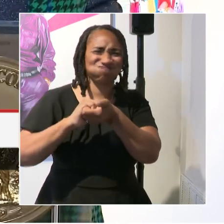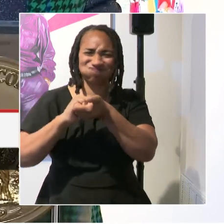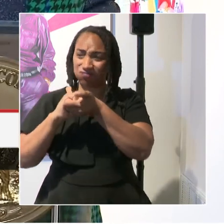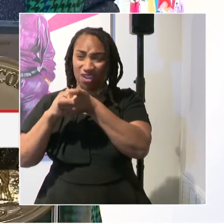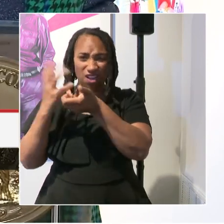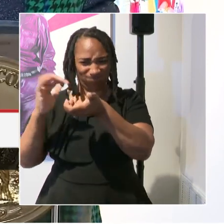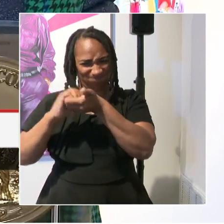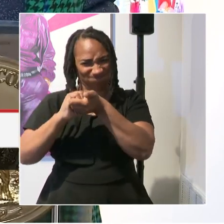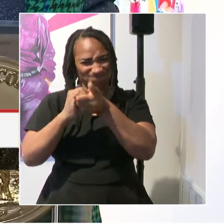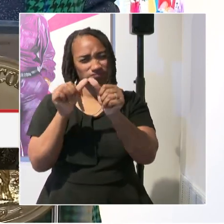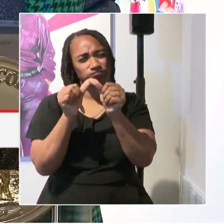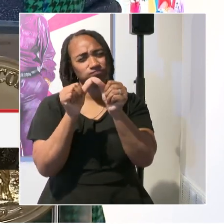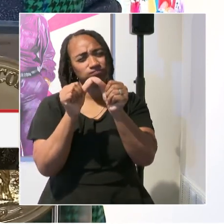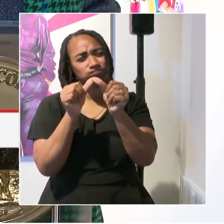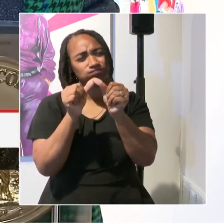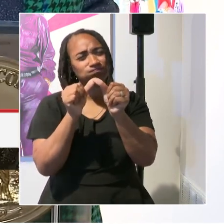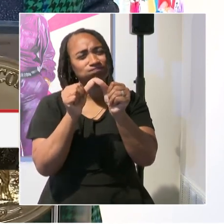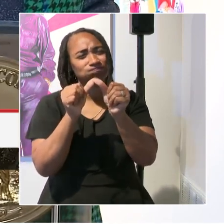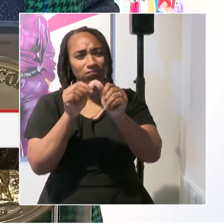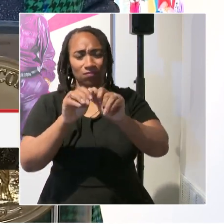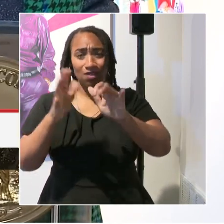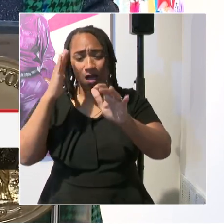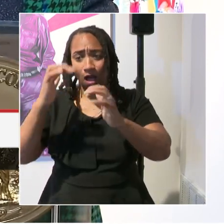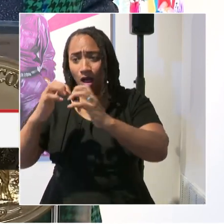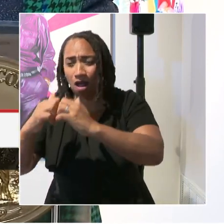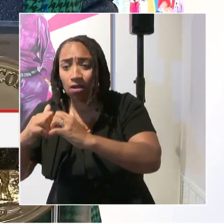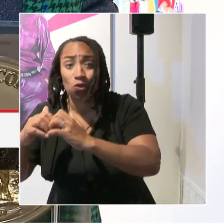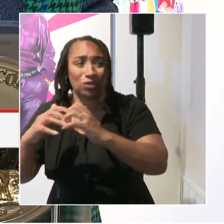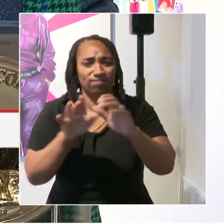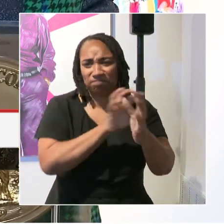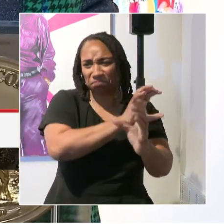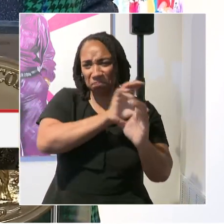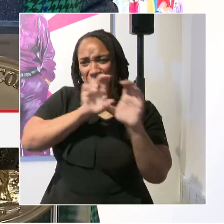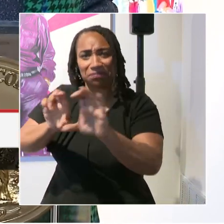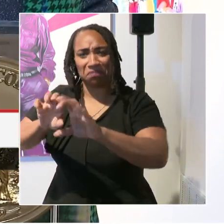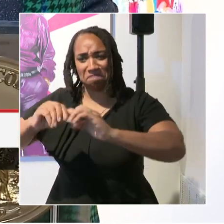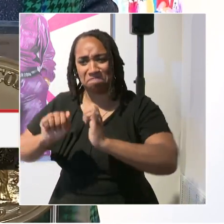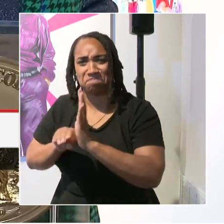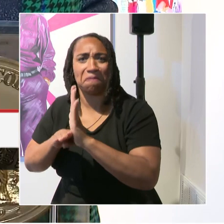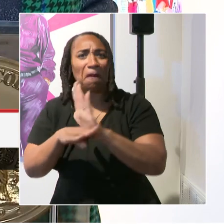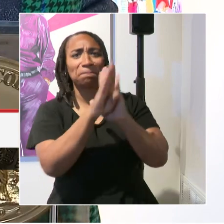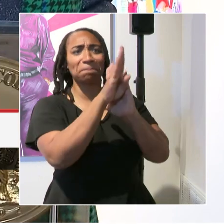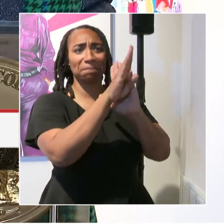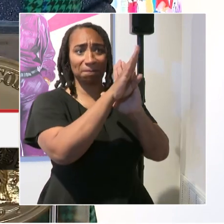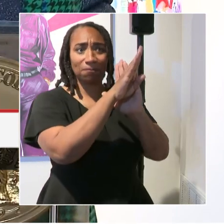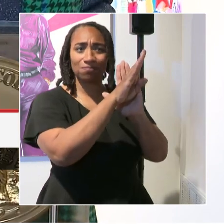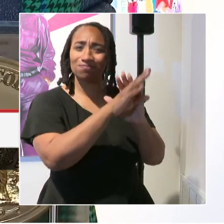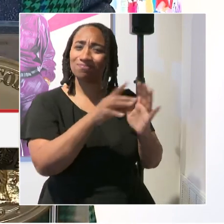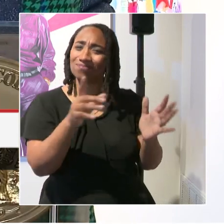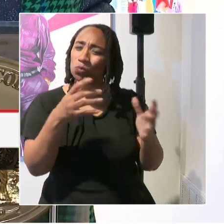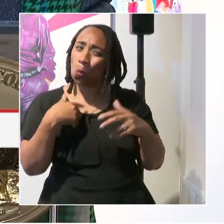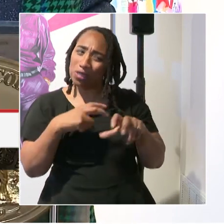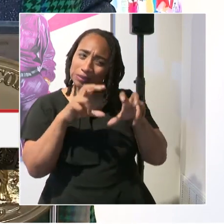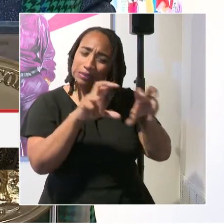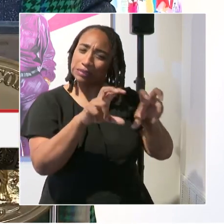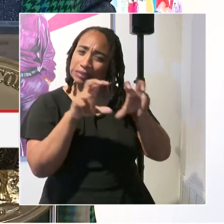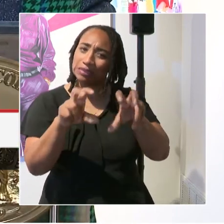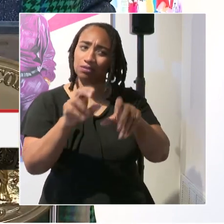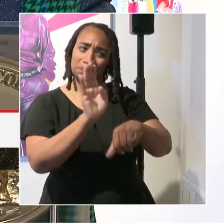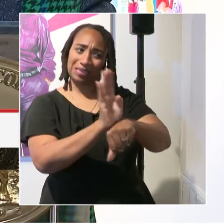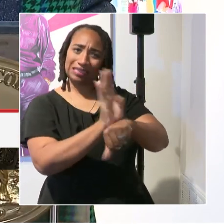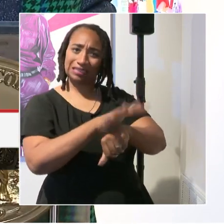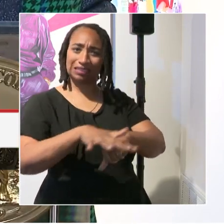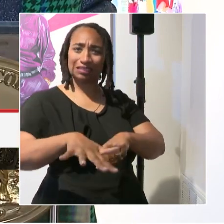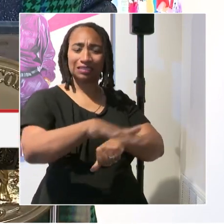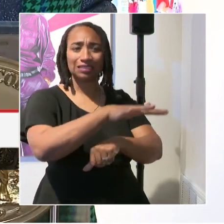to the next. So we learned a lot about how we can support businesses. And Mayor, off topic, I'd like to get